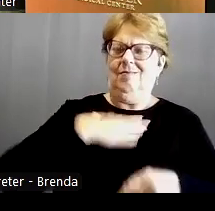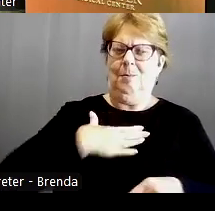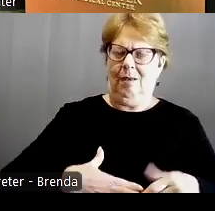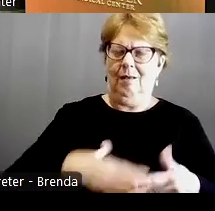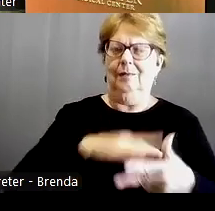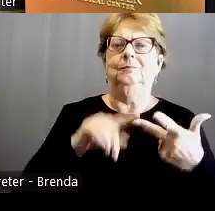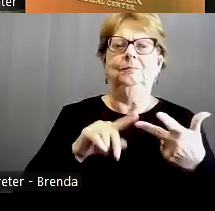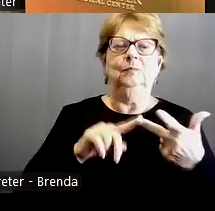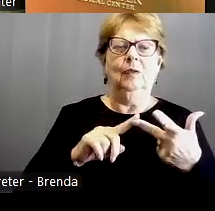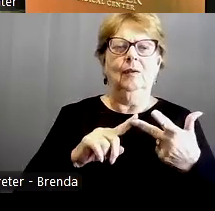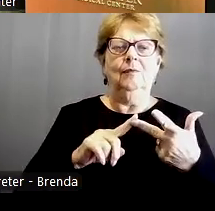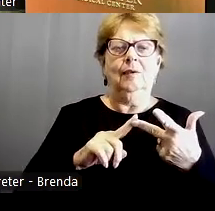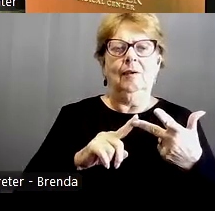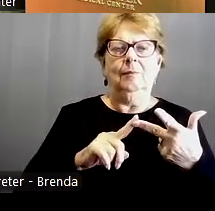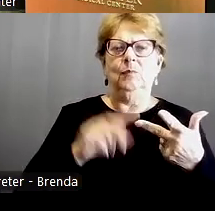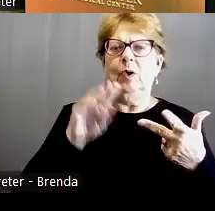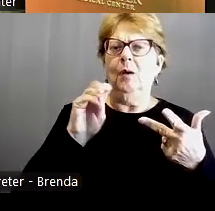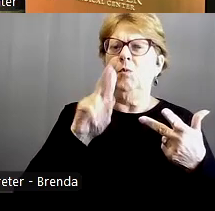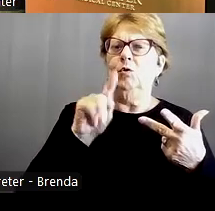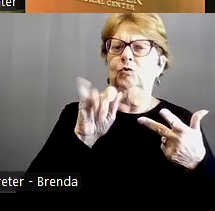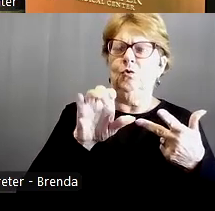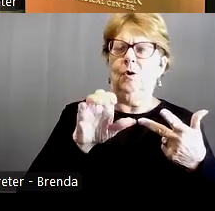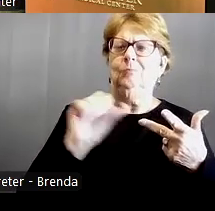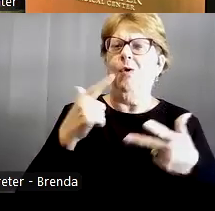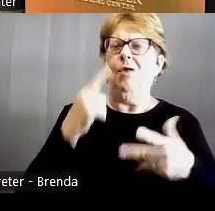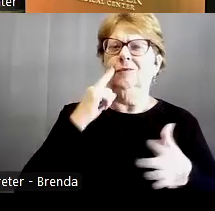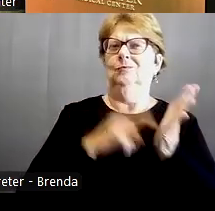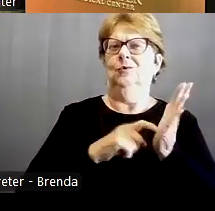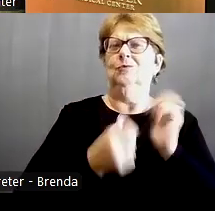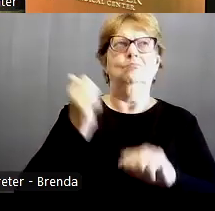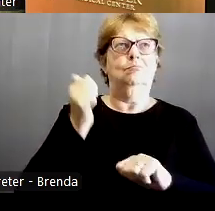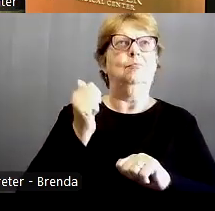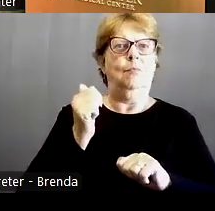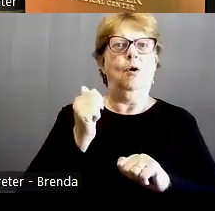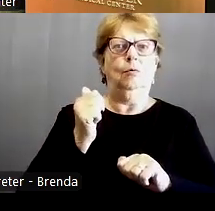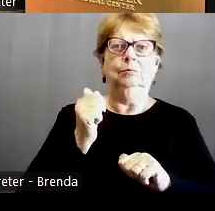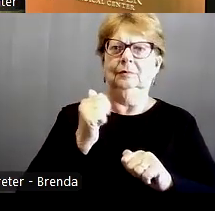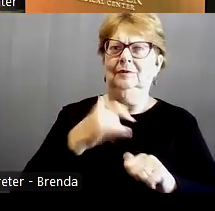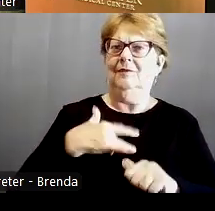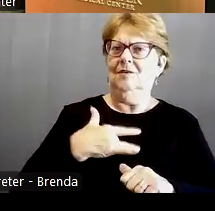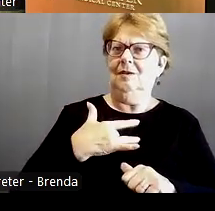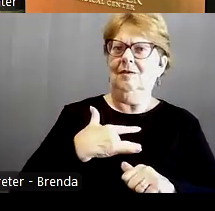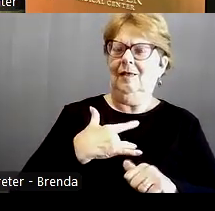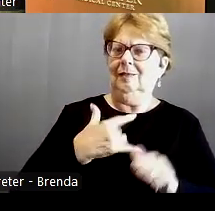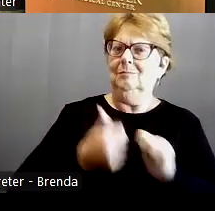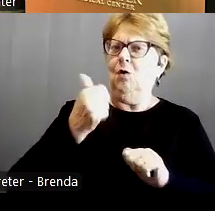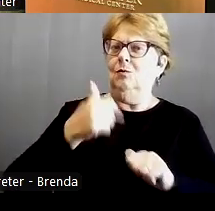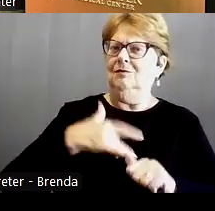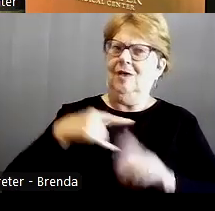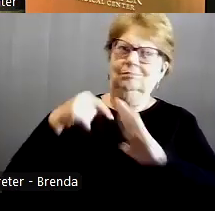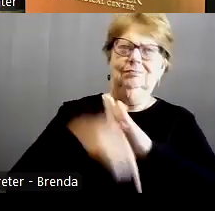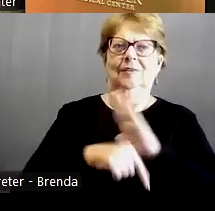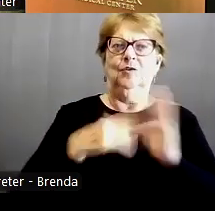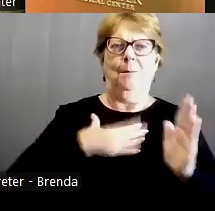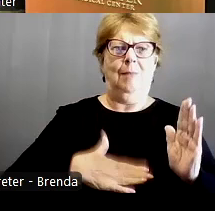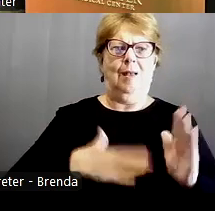a motoric manifestation, which you'll notice, all of us will notice most profoundly as the feeling is felt most intensely. Our body wants to